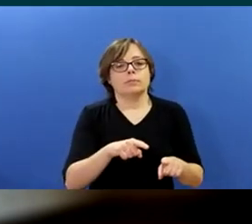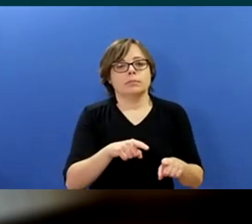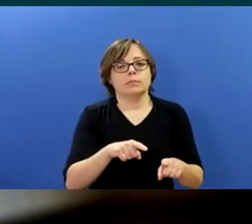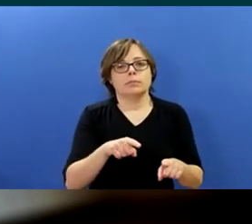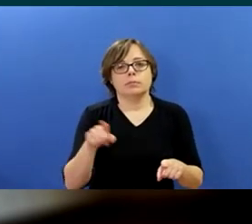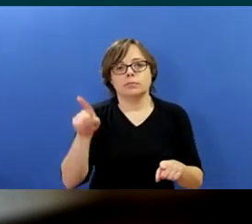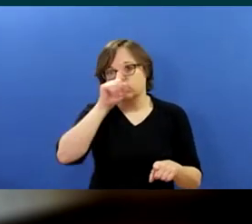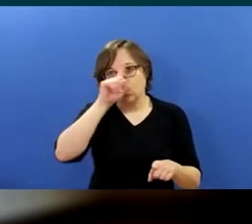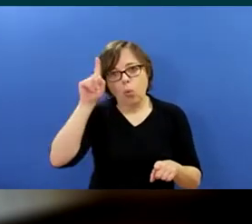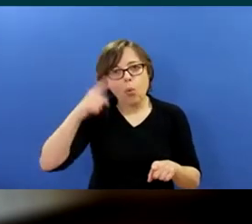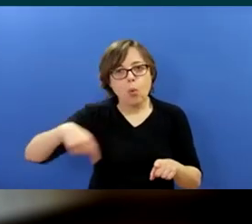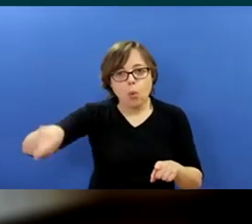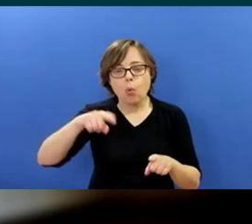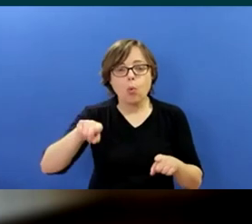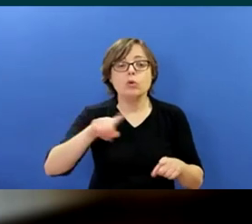projects.